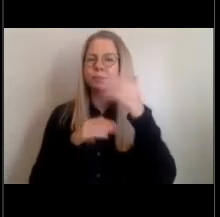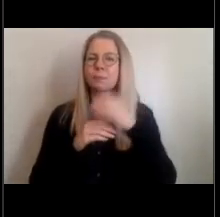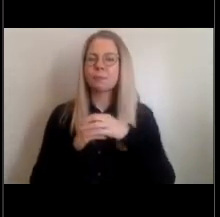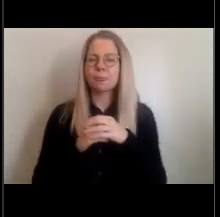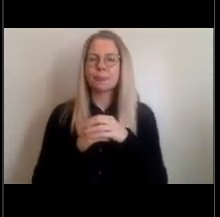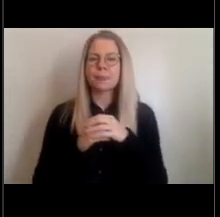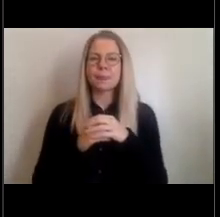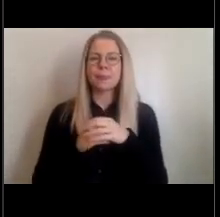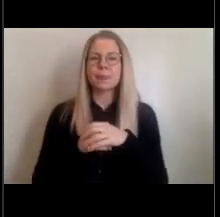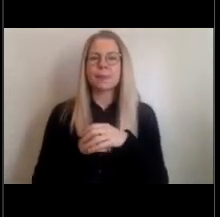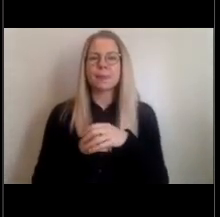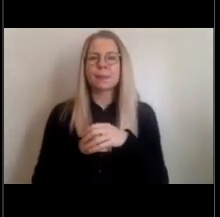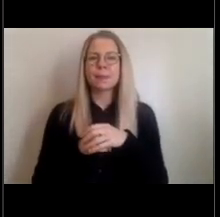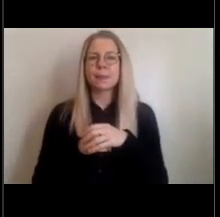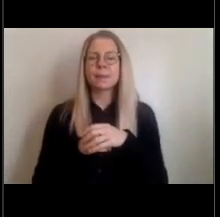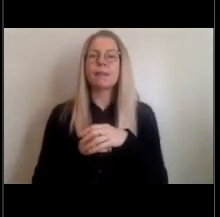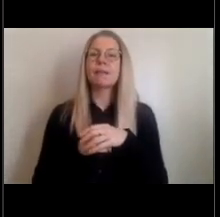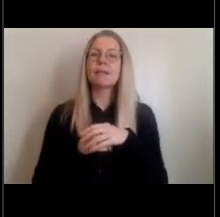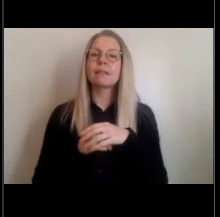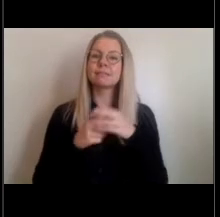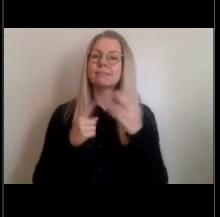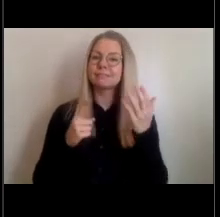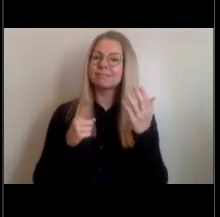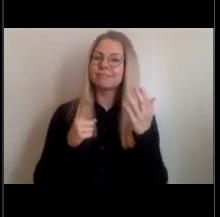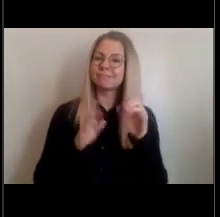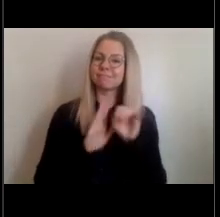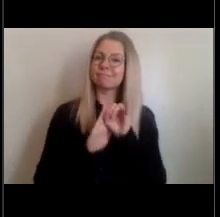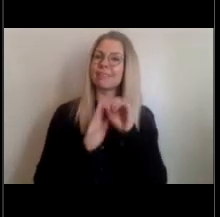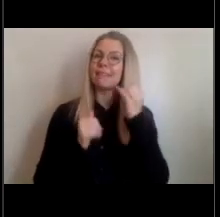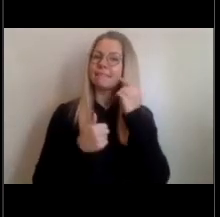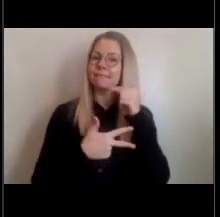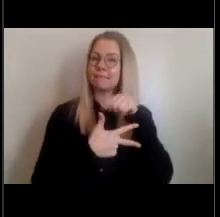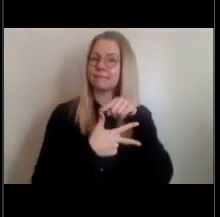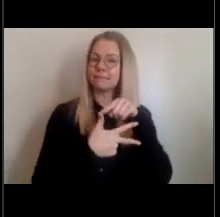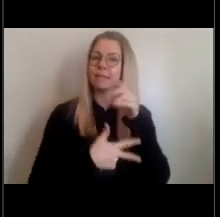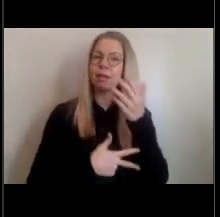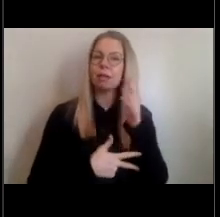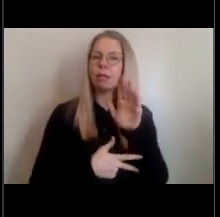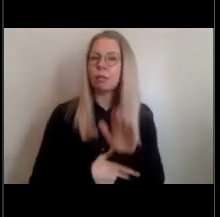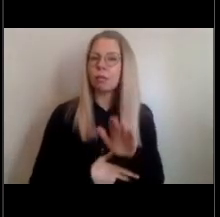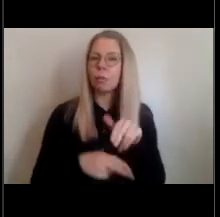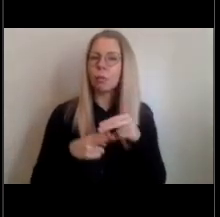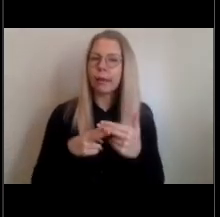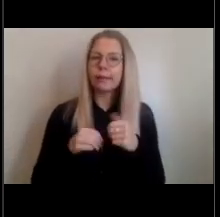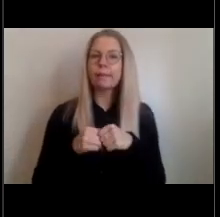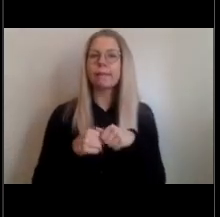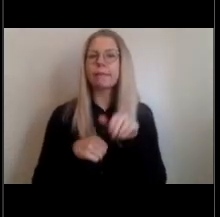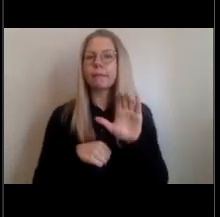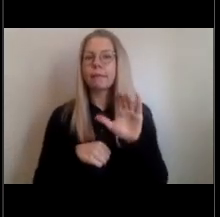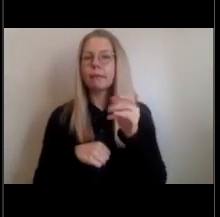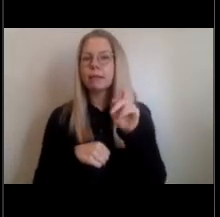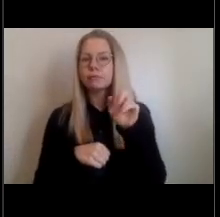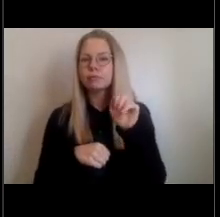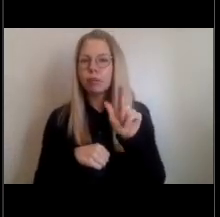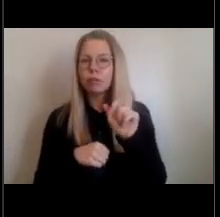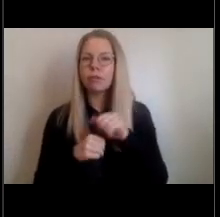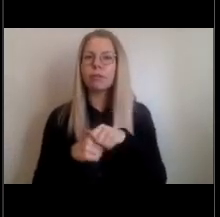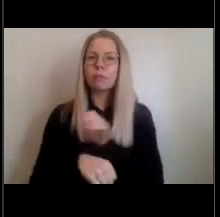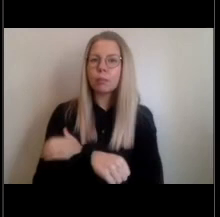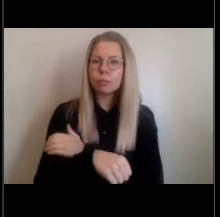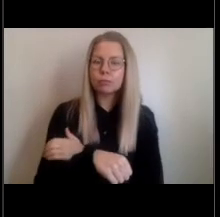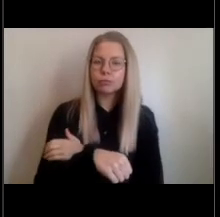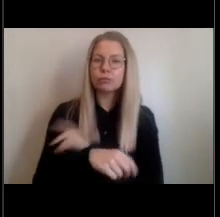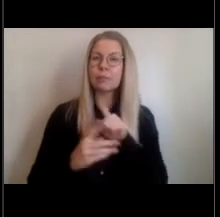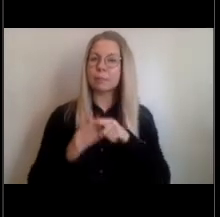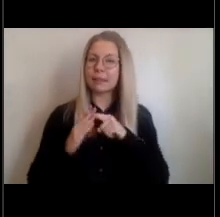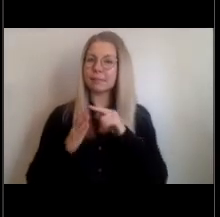if a participant had a low blood pressure, low cholesterol, low weight at the beginning of the study, they tended to live 1 to 3 years longer